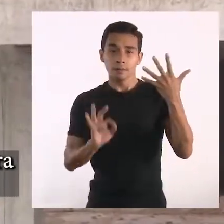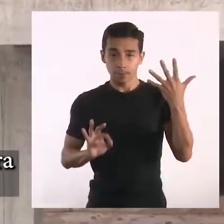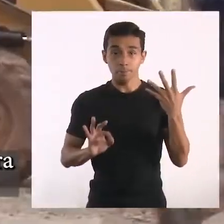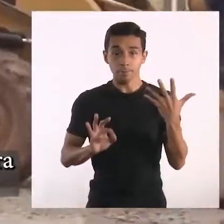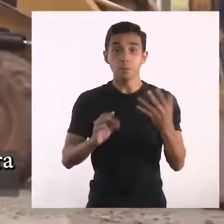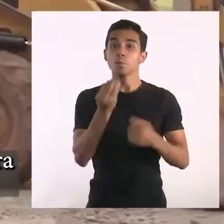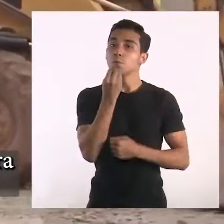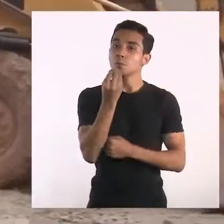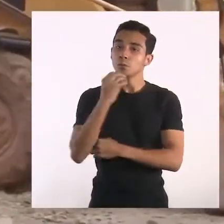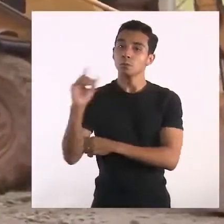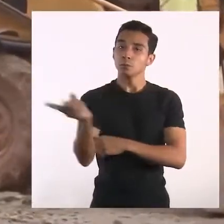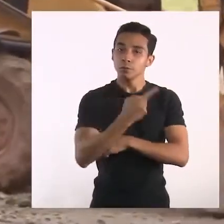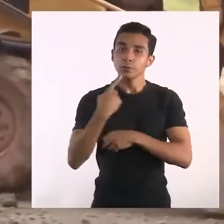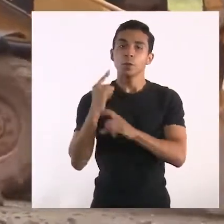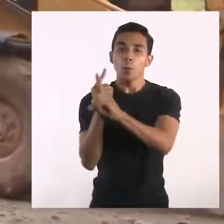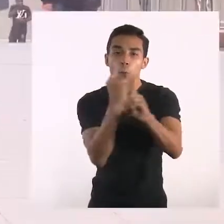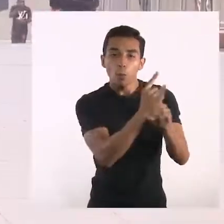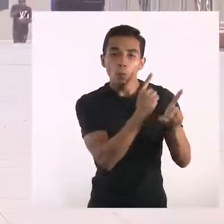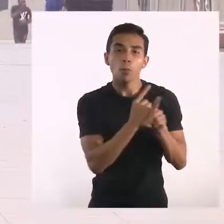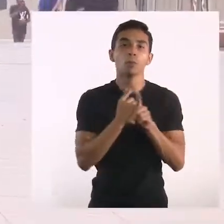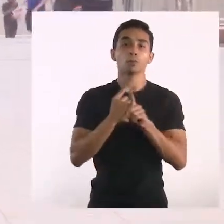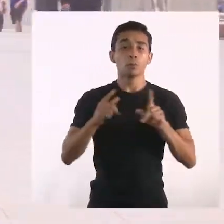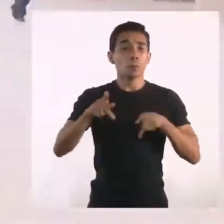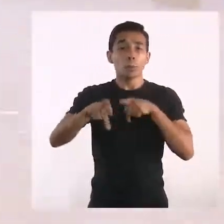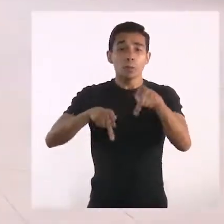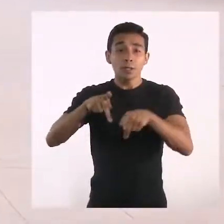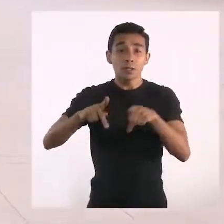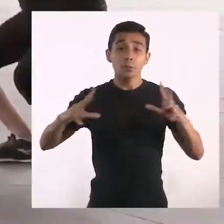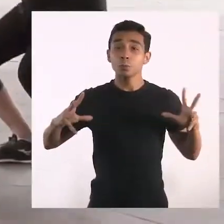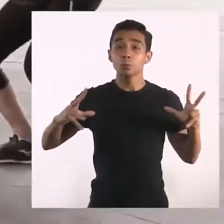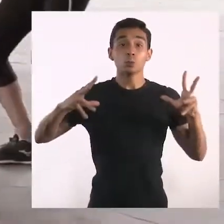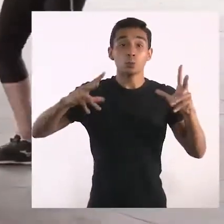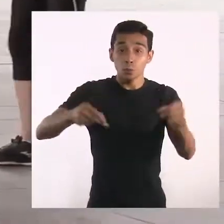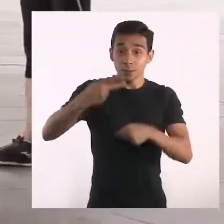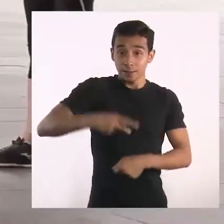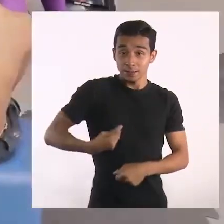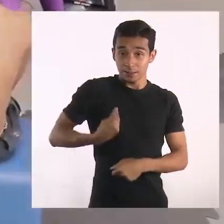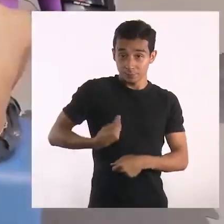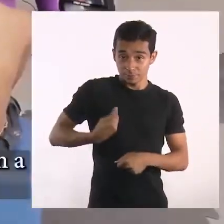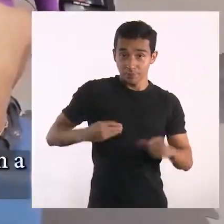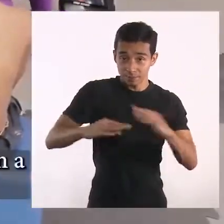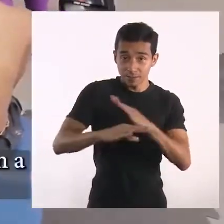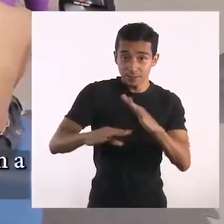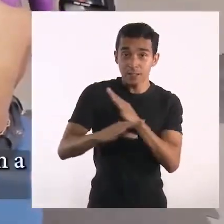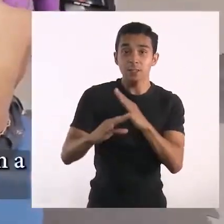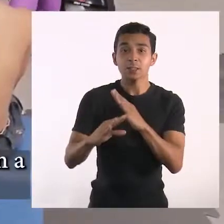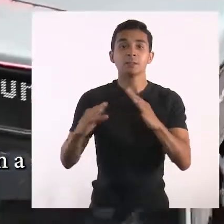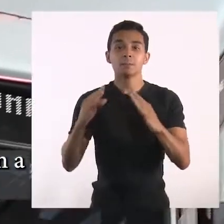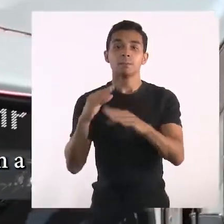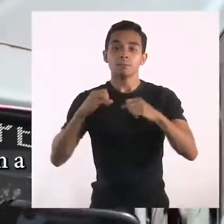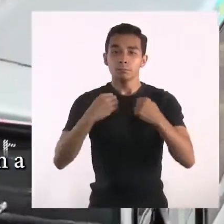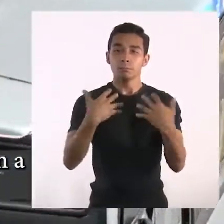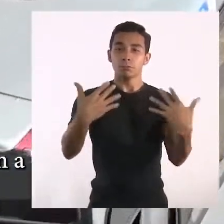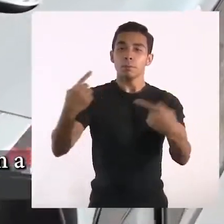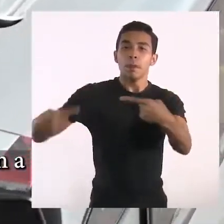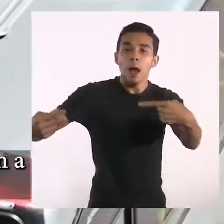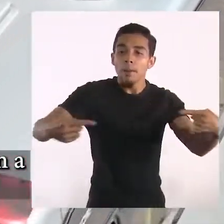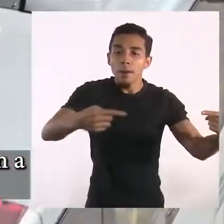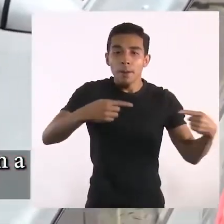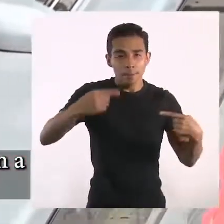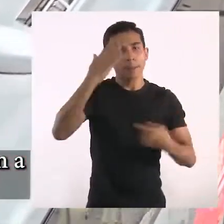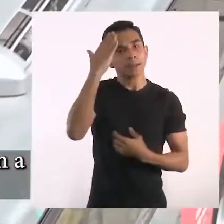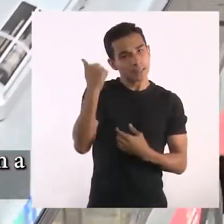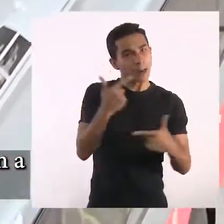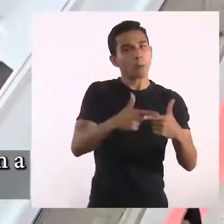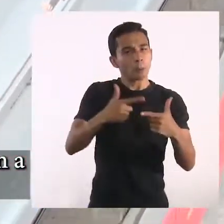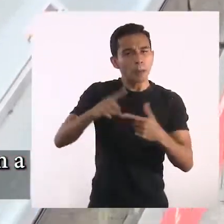se o plano tem funcionado. É neste momento em que nos encontramos. E para isso é necessária a participação de todos que vivem